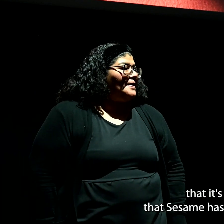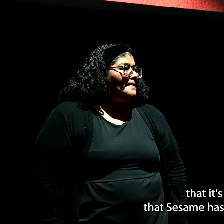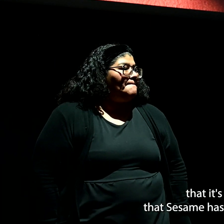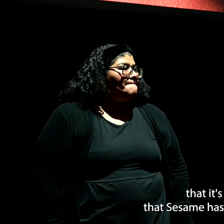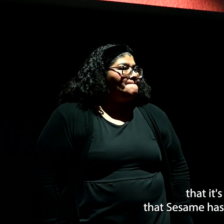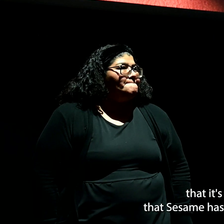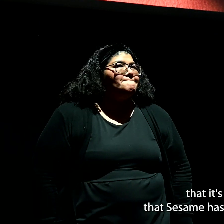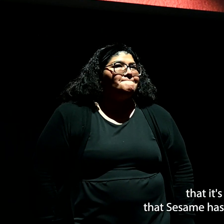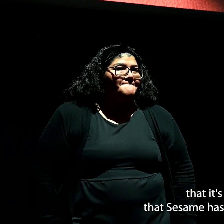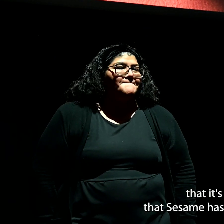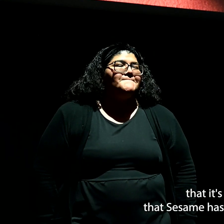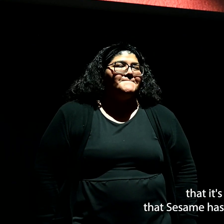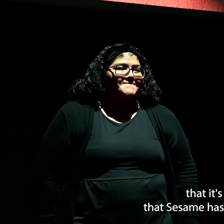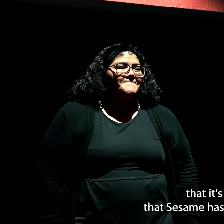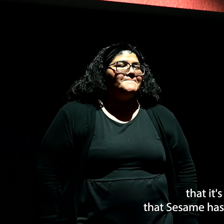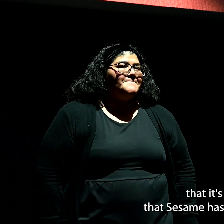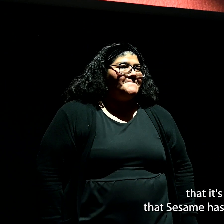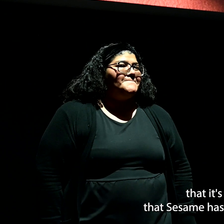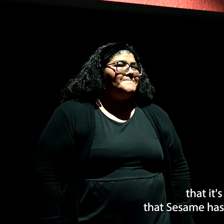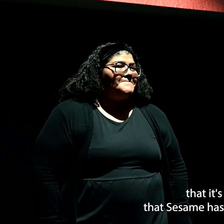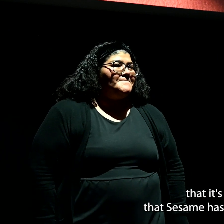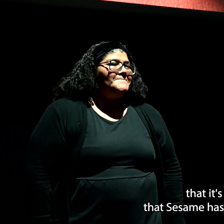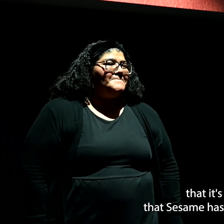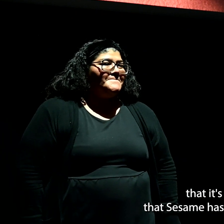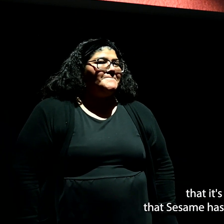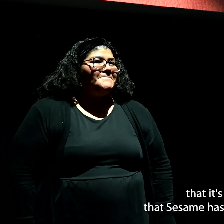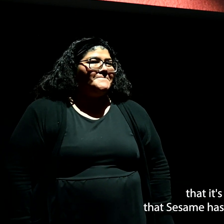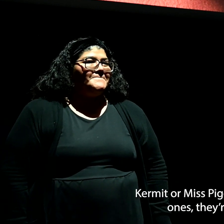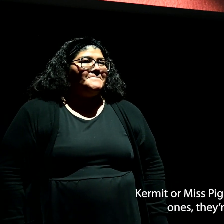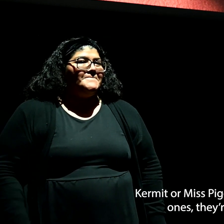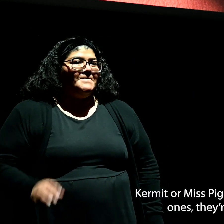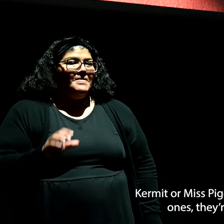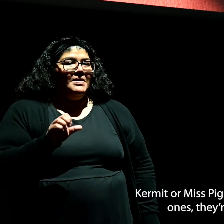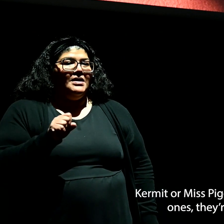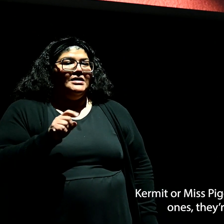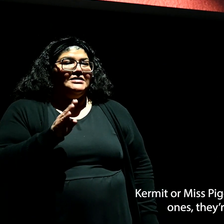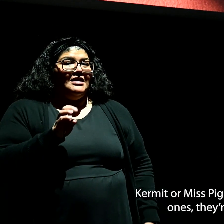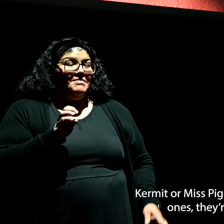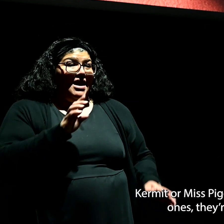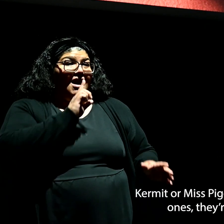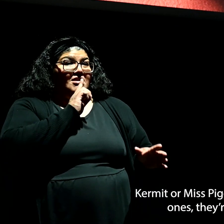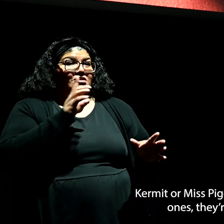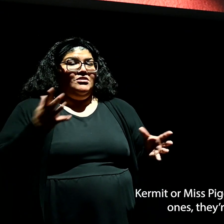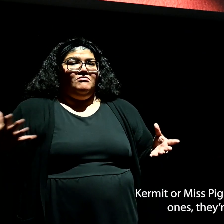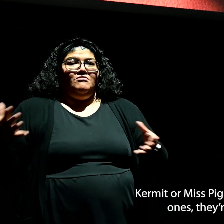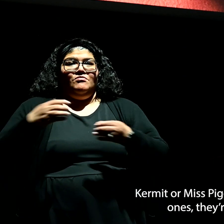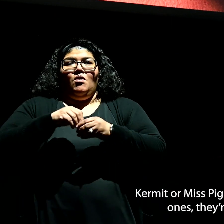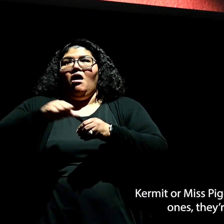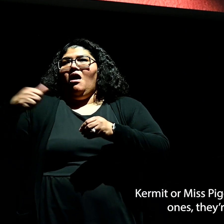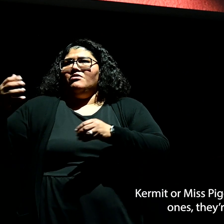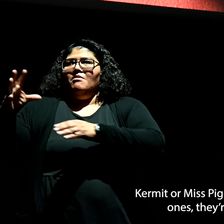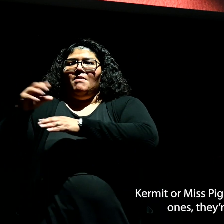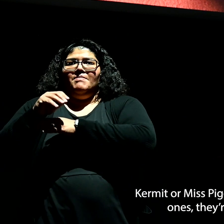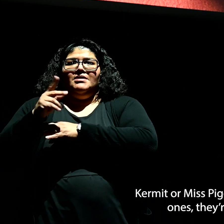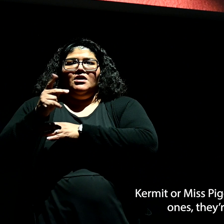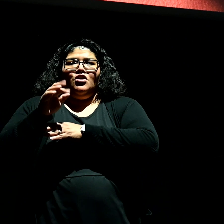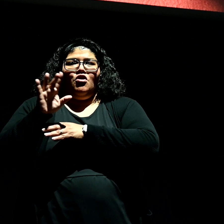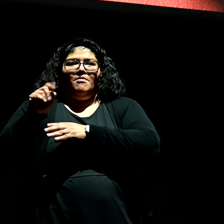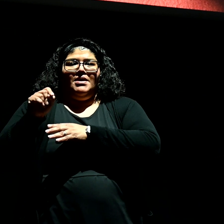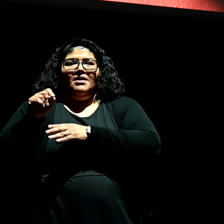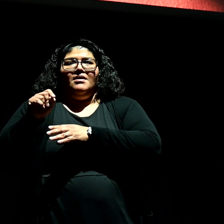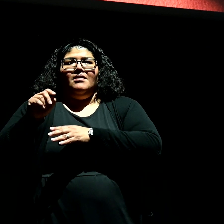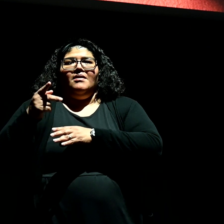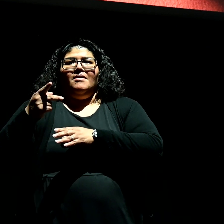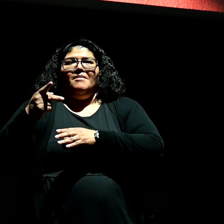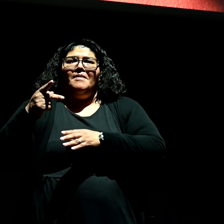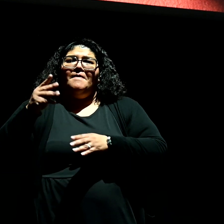it's not too often that Sesame has much to do with like Kermit or Miss Piggy or any of those other, because they're profit Muppets.